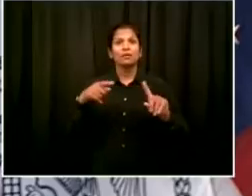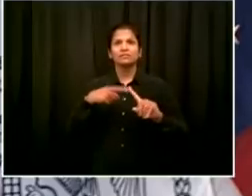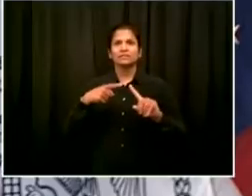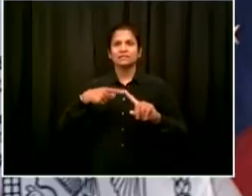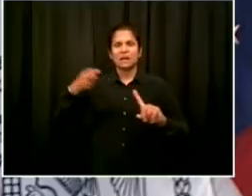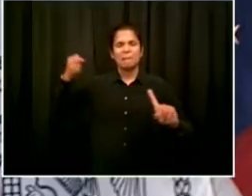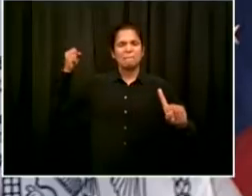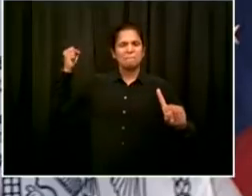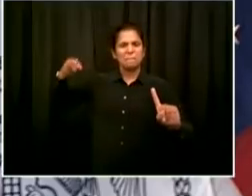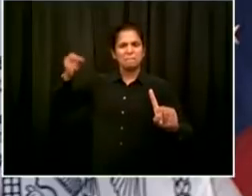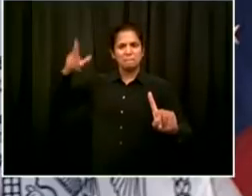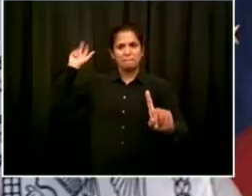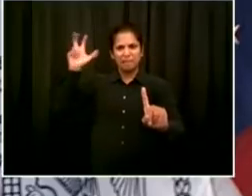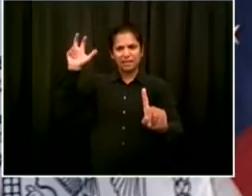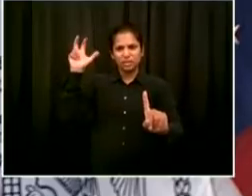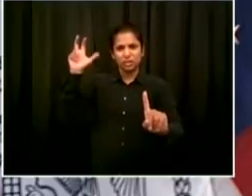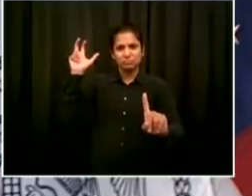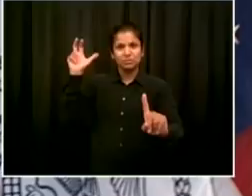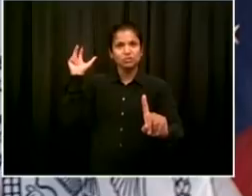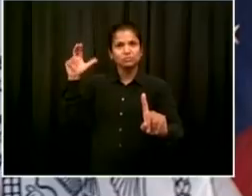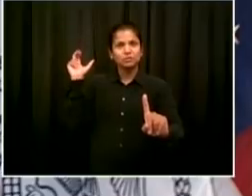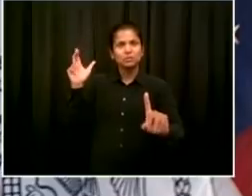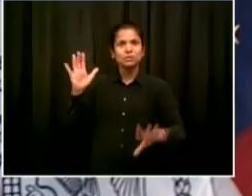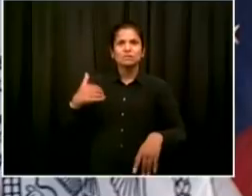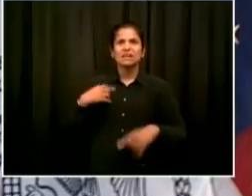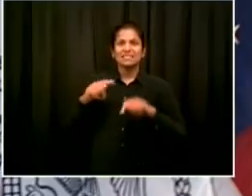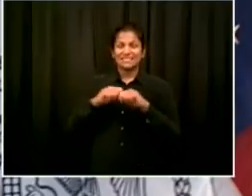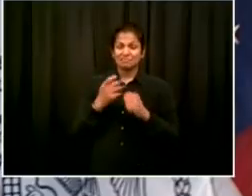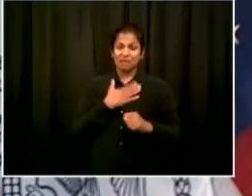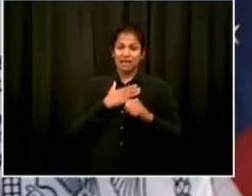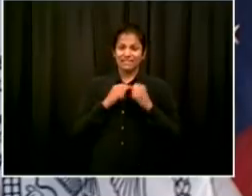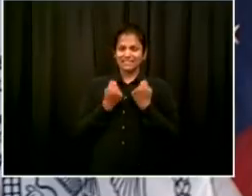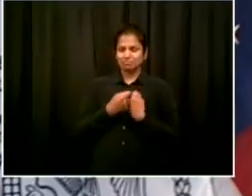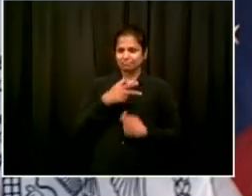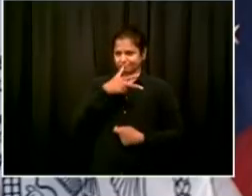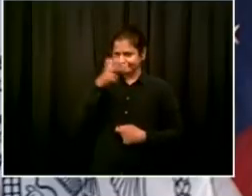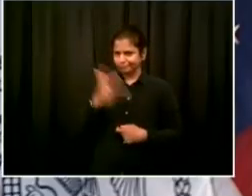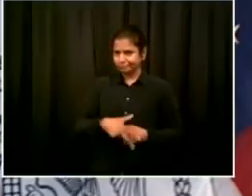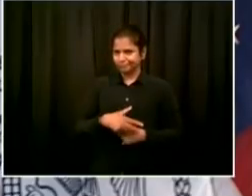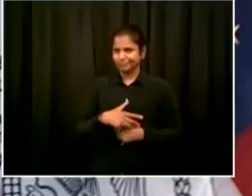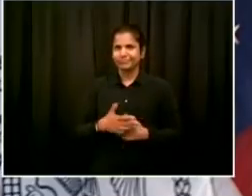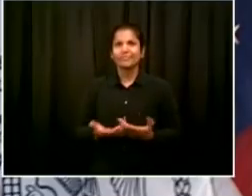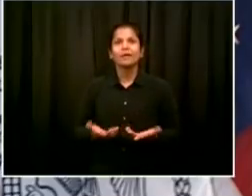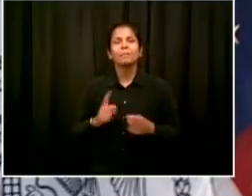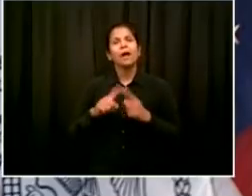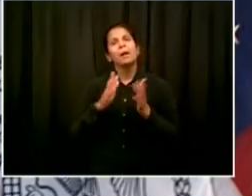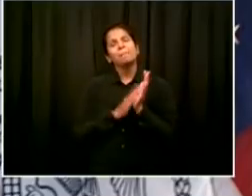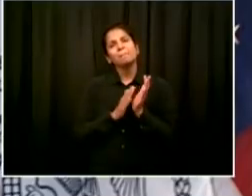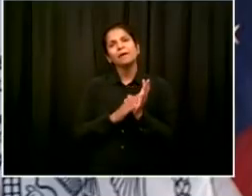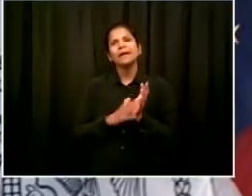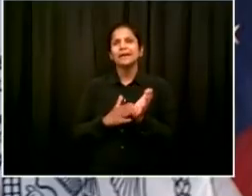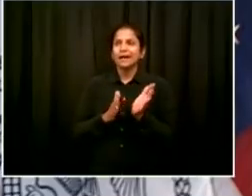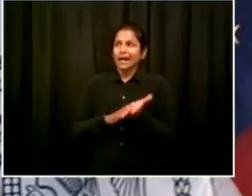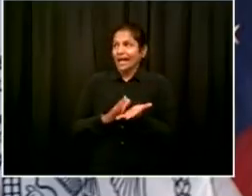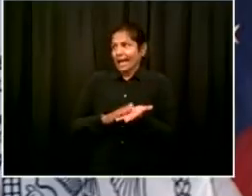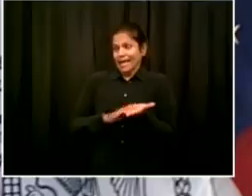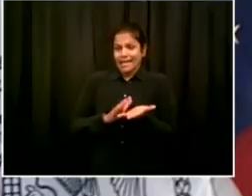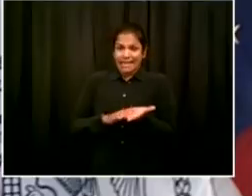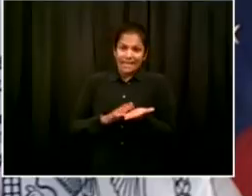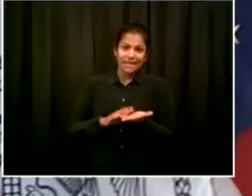does not have much of. But kudos to the Yankees. I think they are World Series bound from everything I can tell right